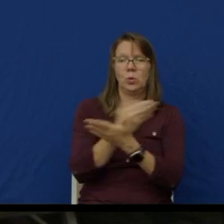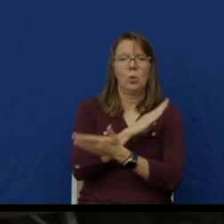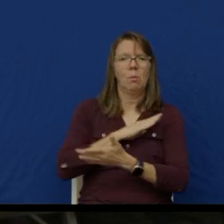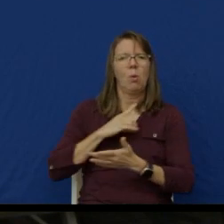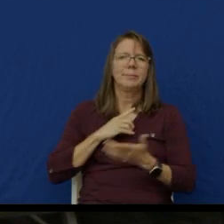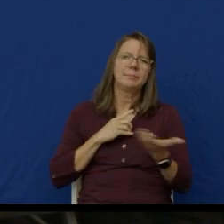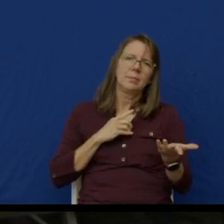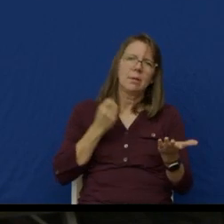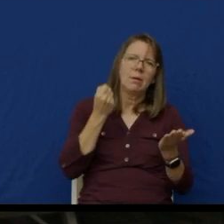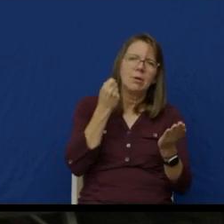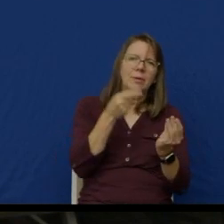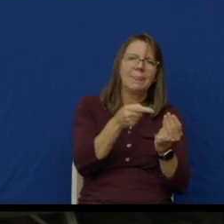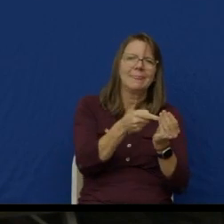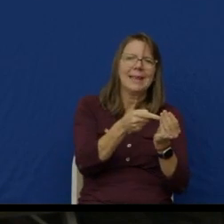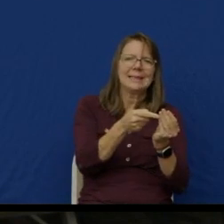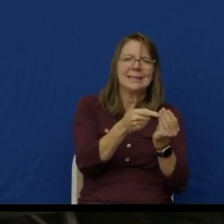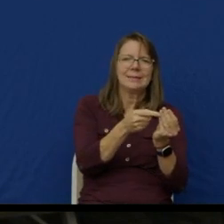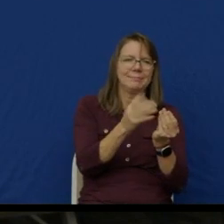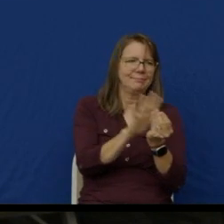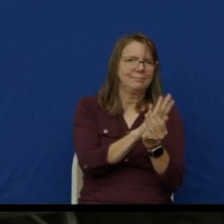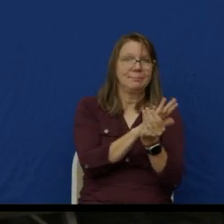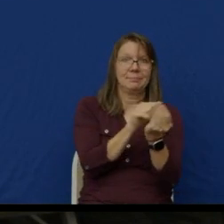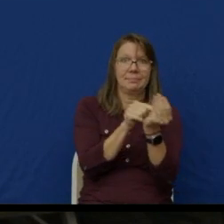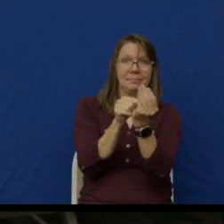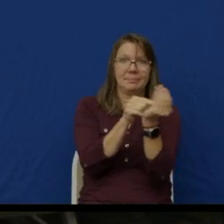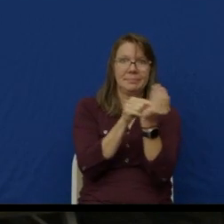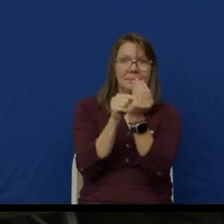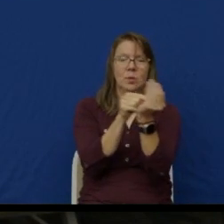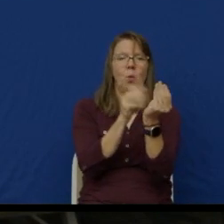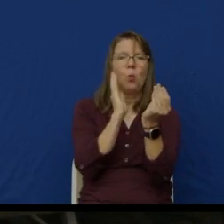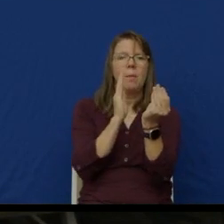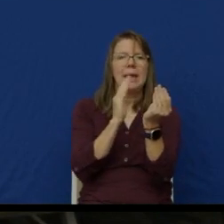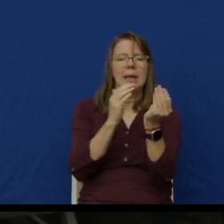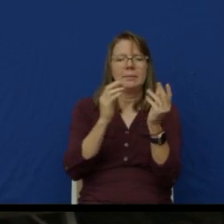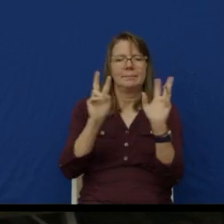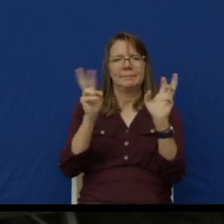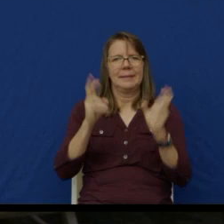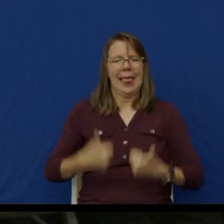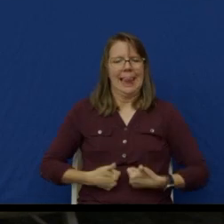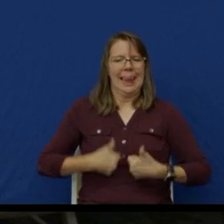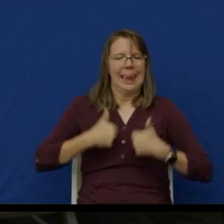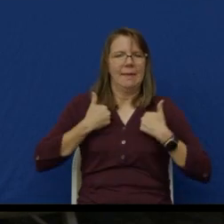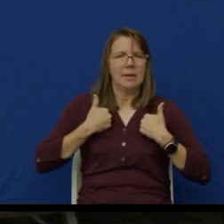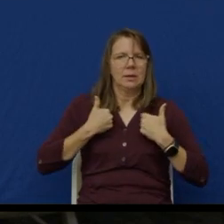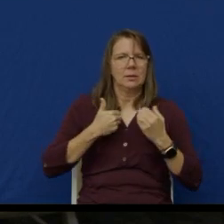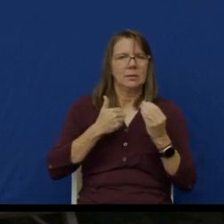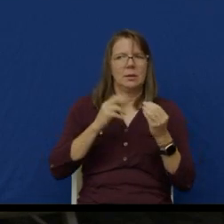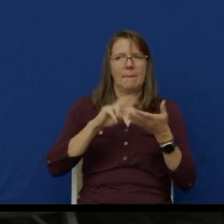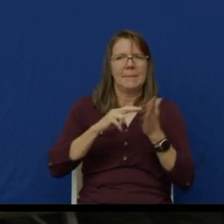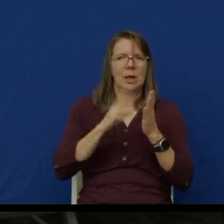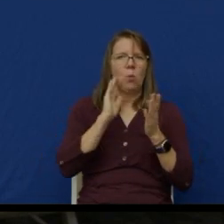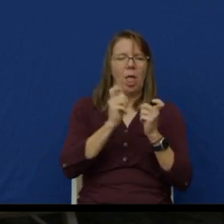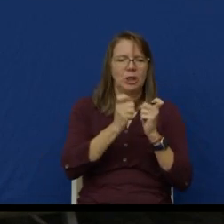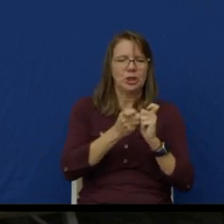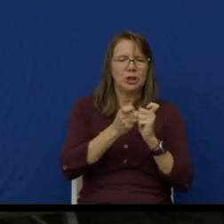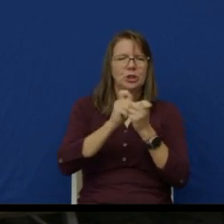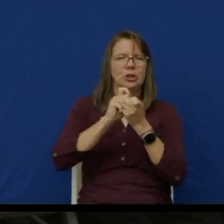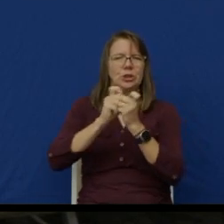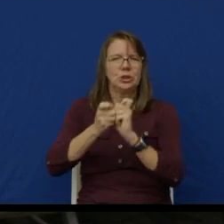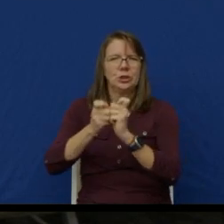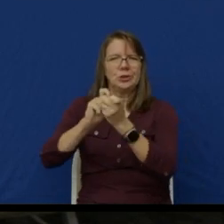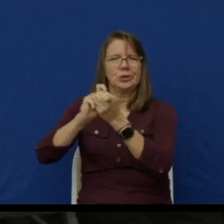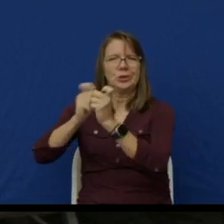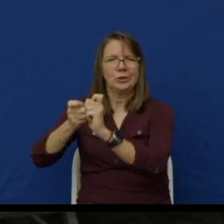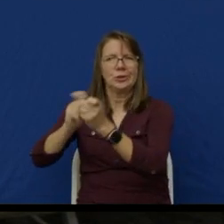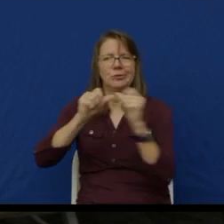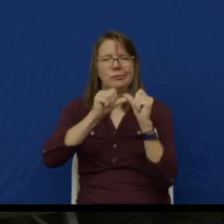document that we continue to iterate as we have other priorities identified. Well, it's clear that